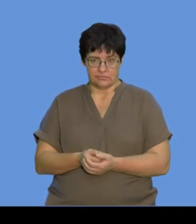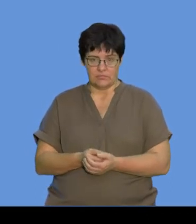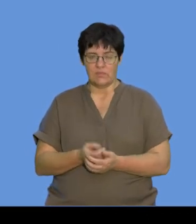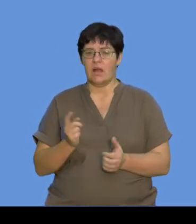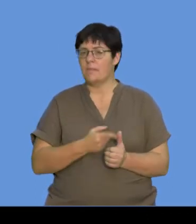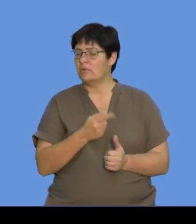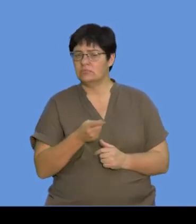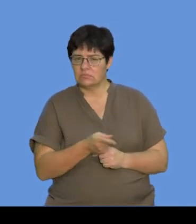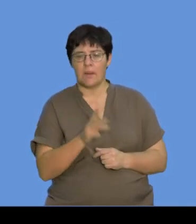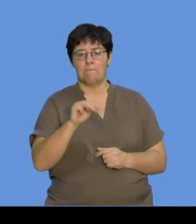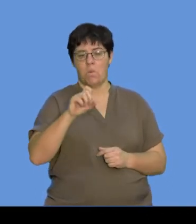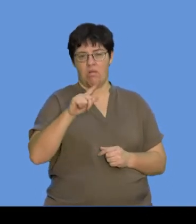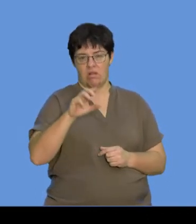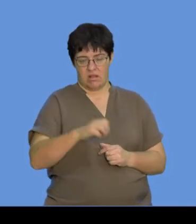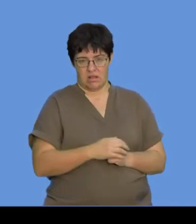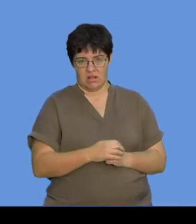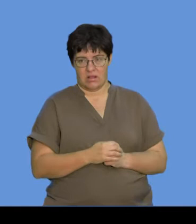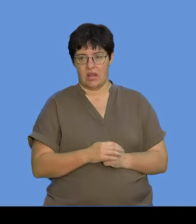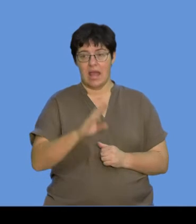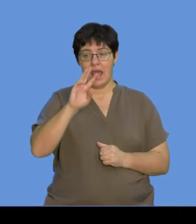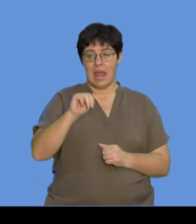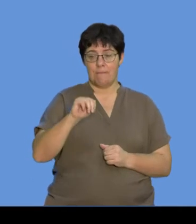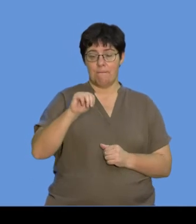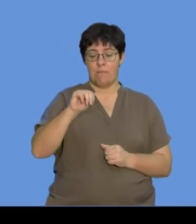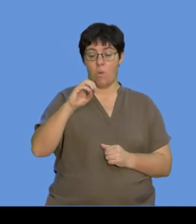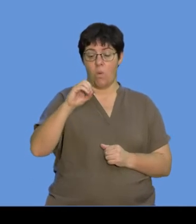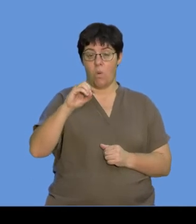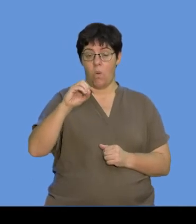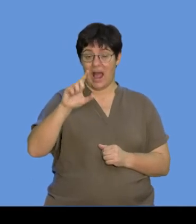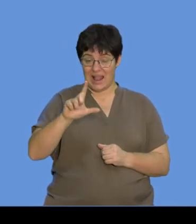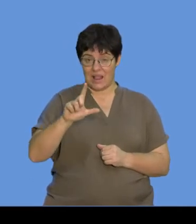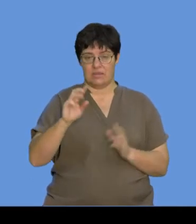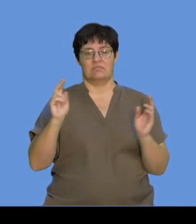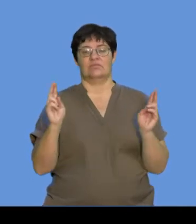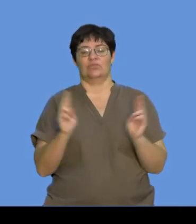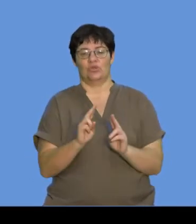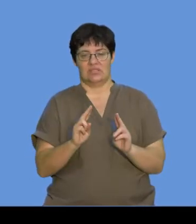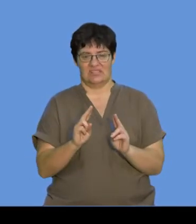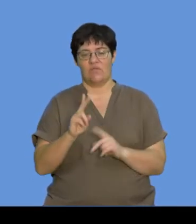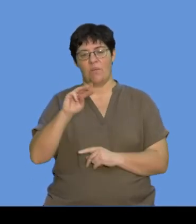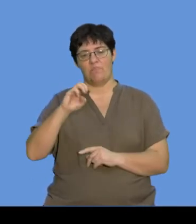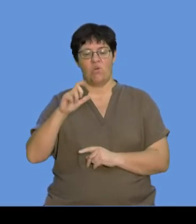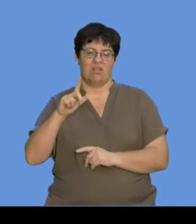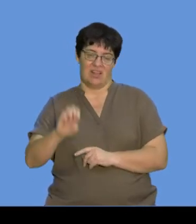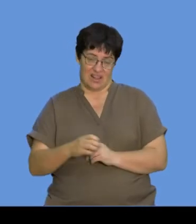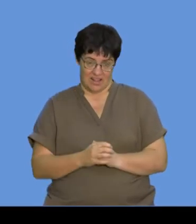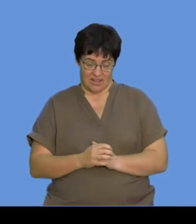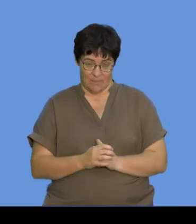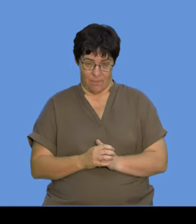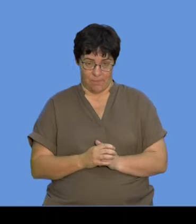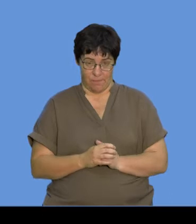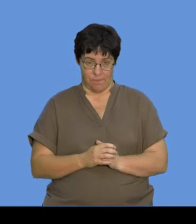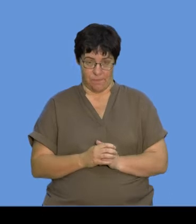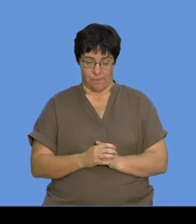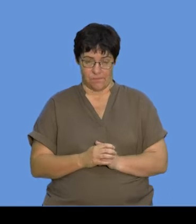matter is the mole. So MOL for mole is the shortened version. So you'd use